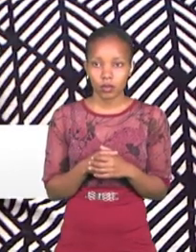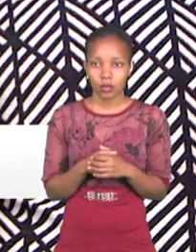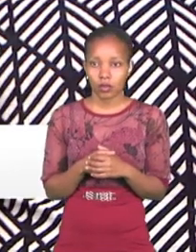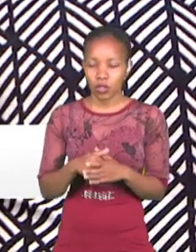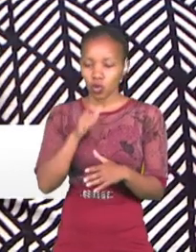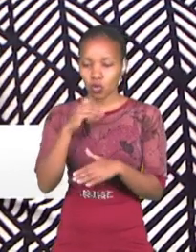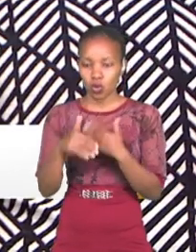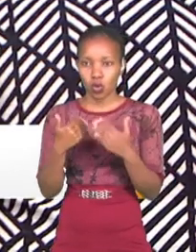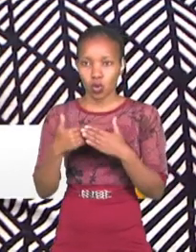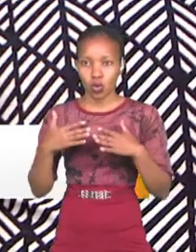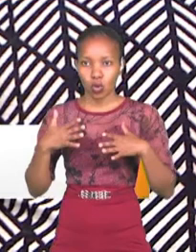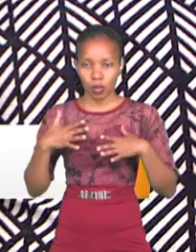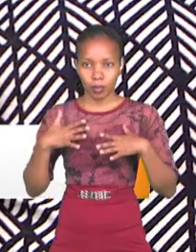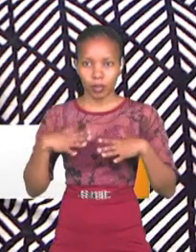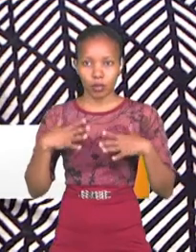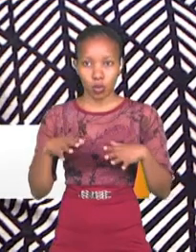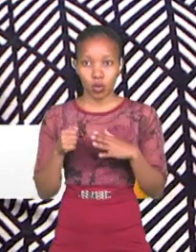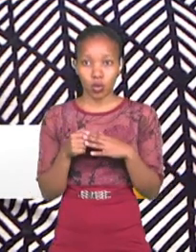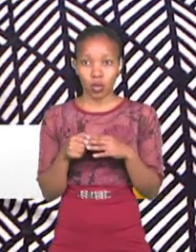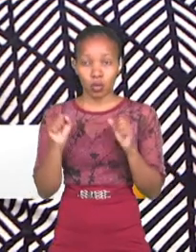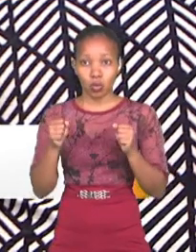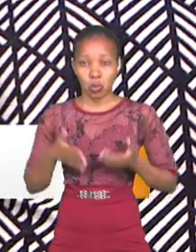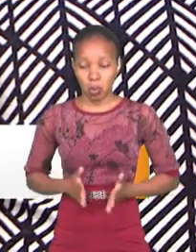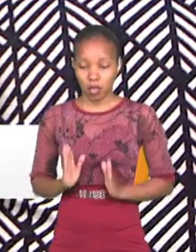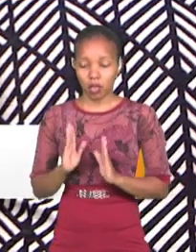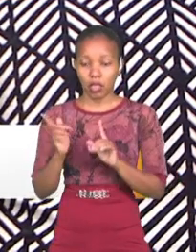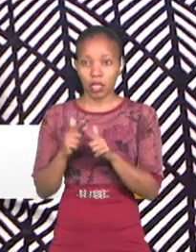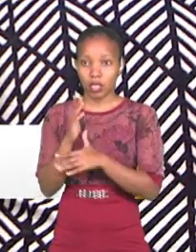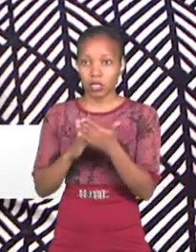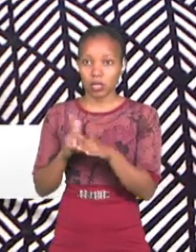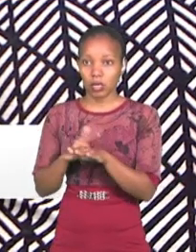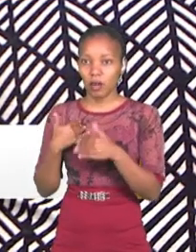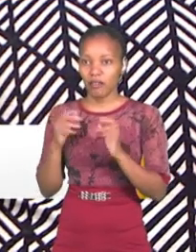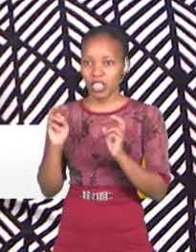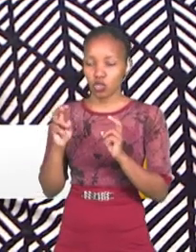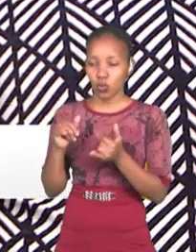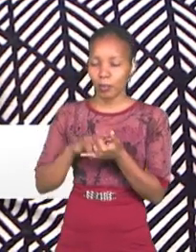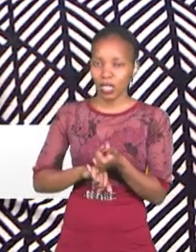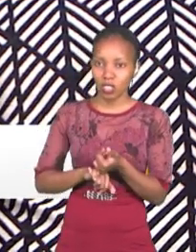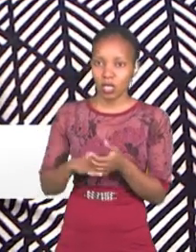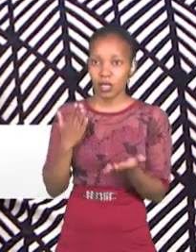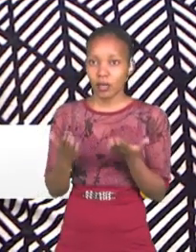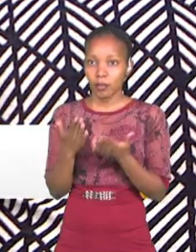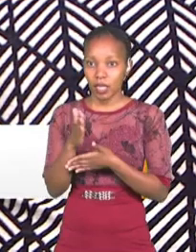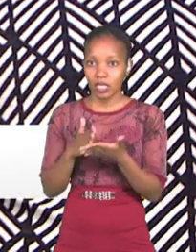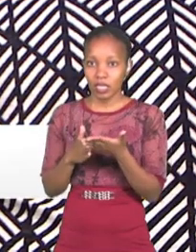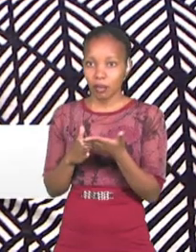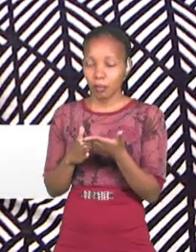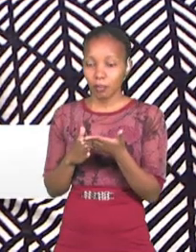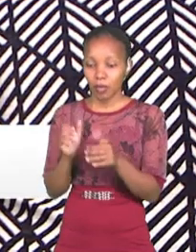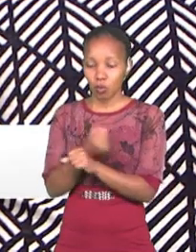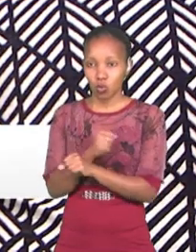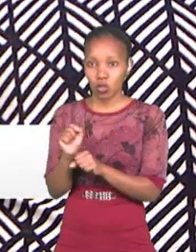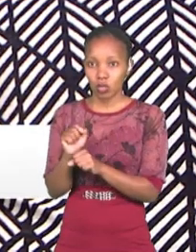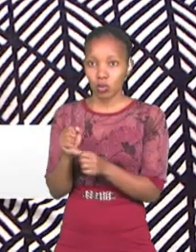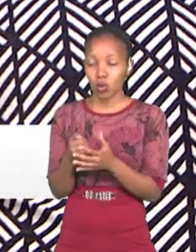not everyone is blessed that maybe can just give birth, and of course sometimes you have issues in marriages where maybe someone can't be a child, or